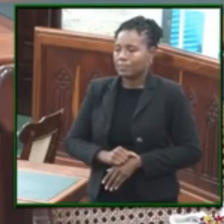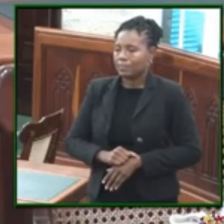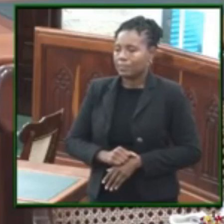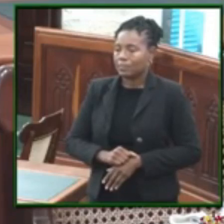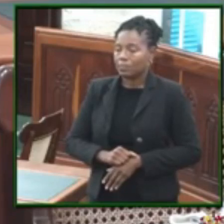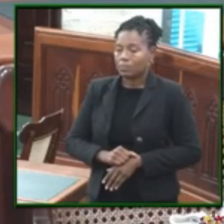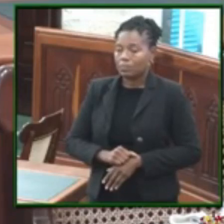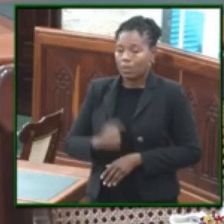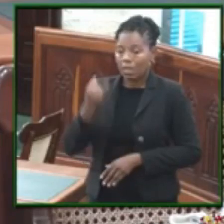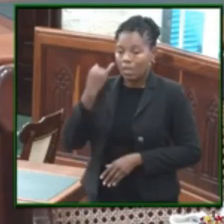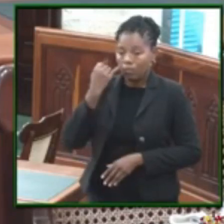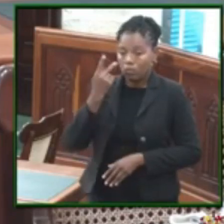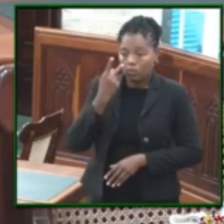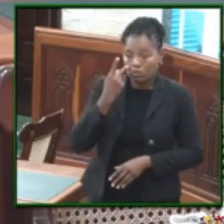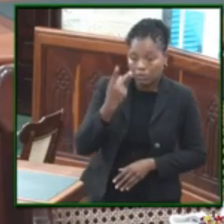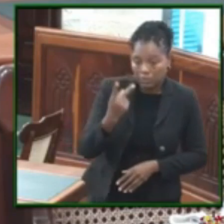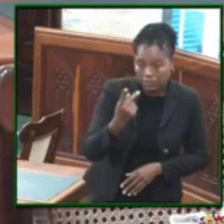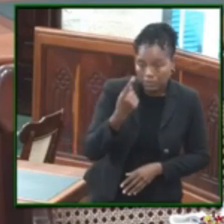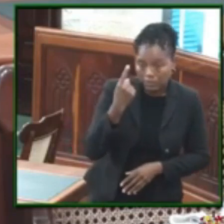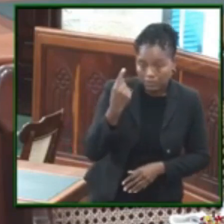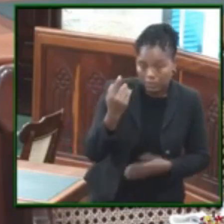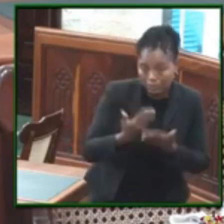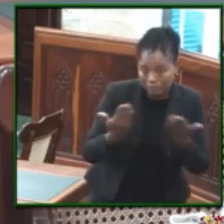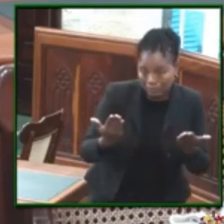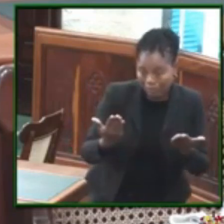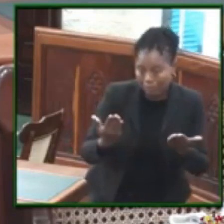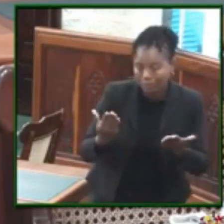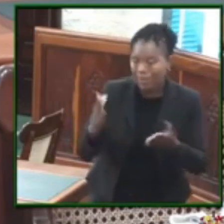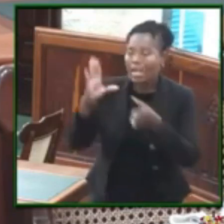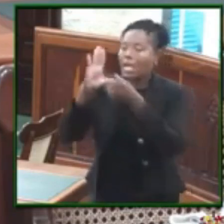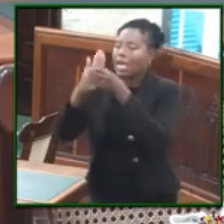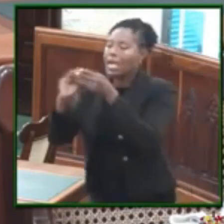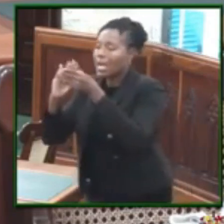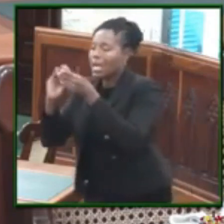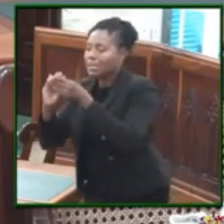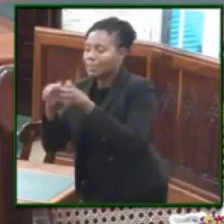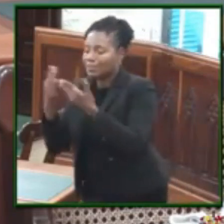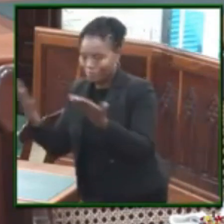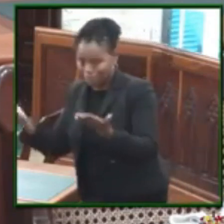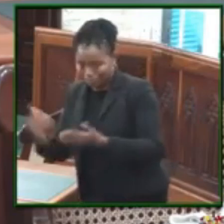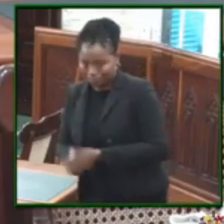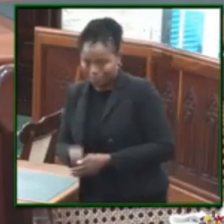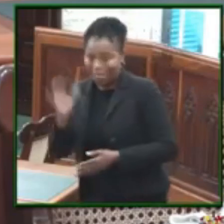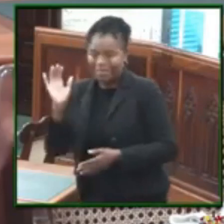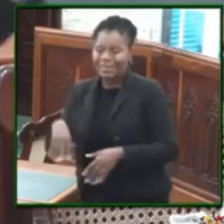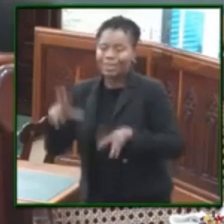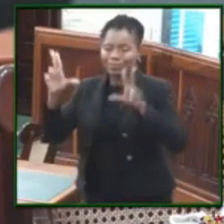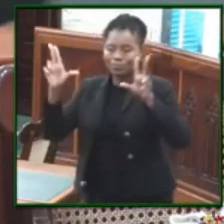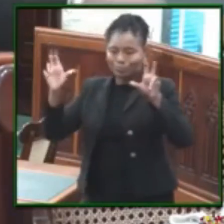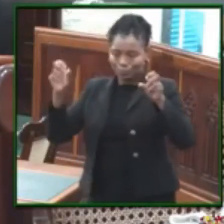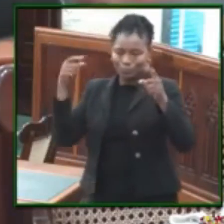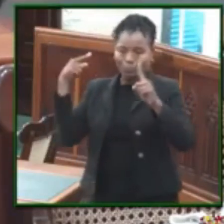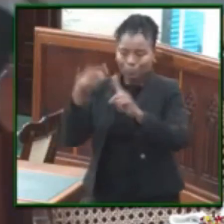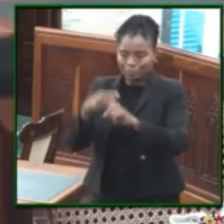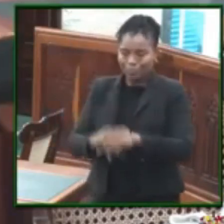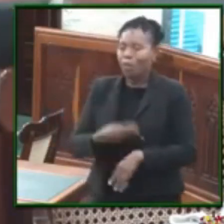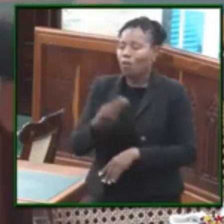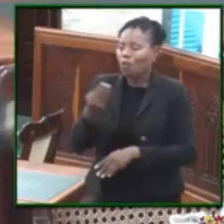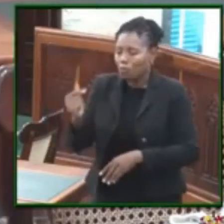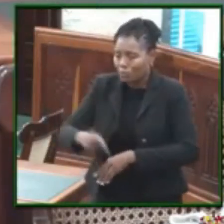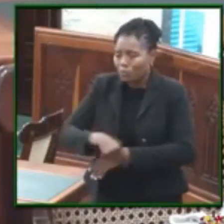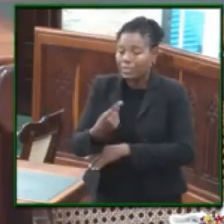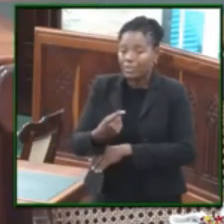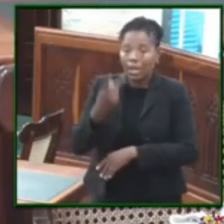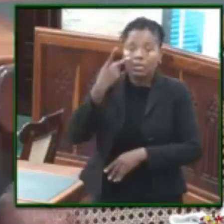If you see something, say something. That's the government's mantra. A few days ago, I saw